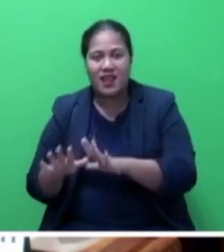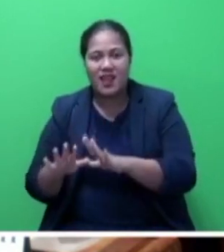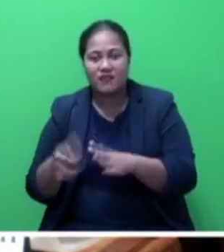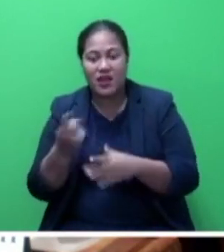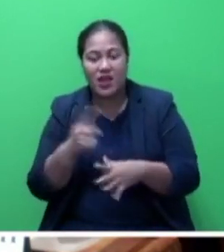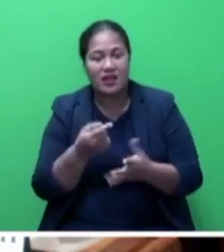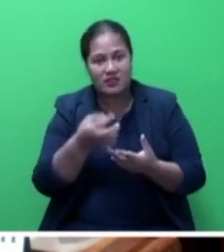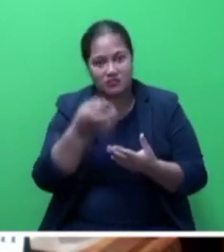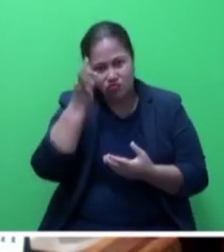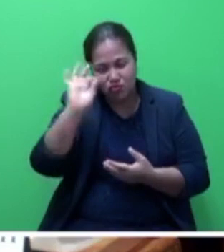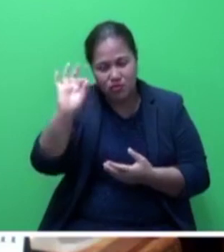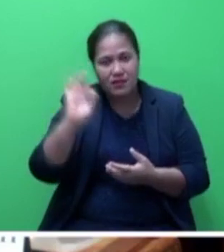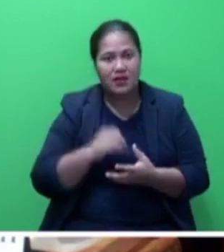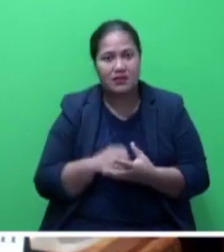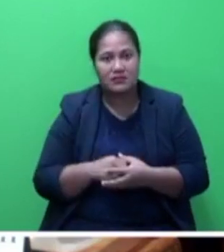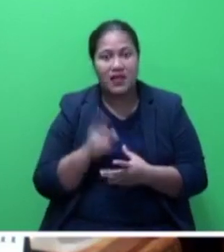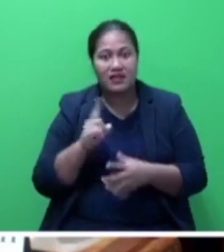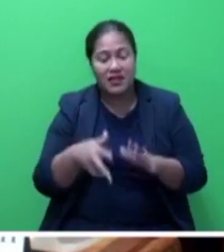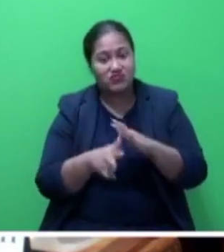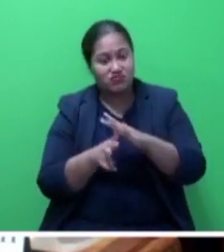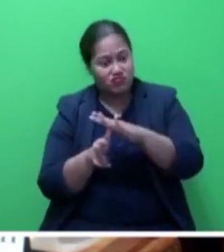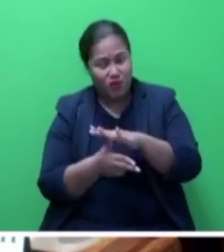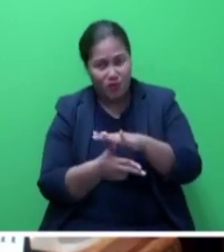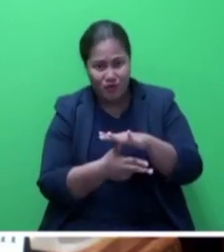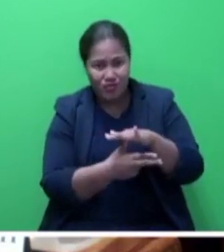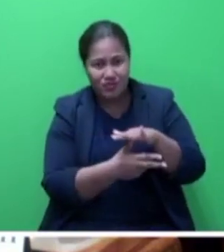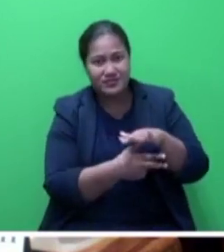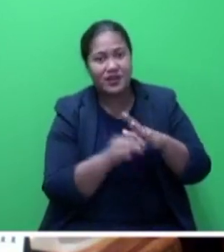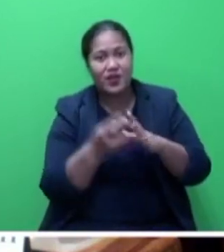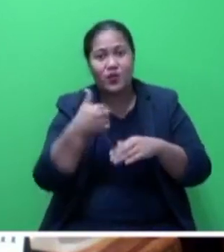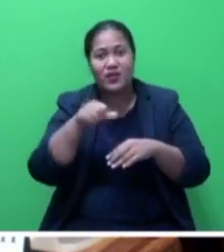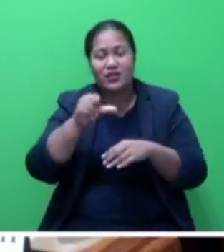Rotuma, the drones were used to